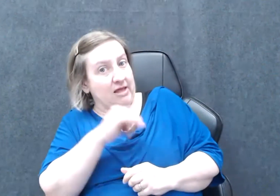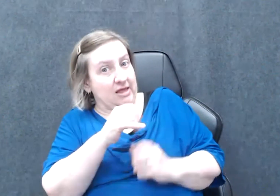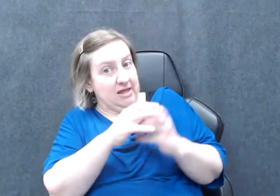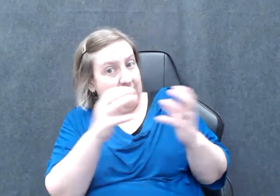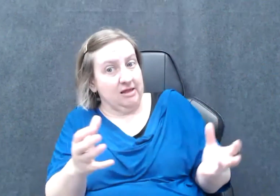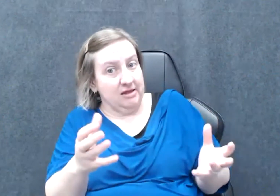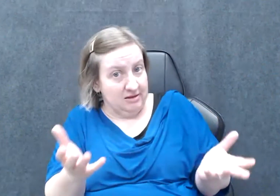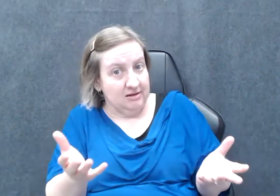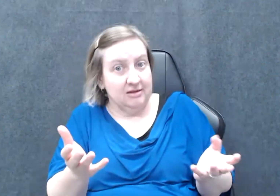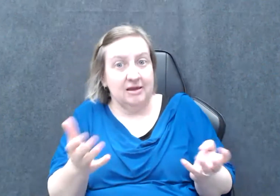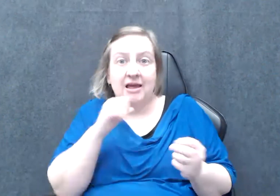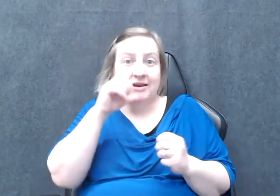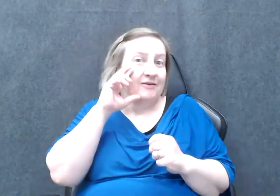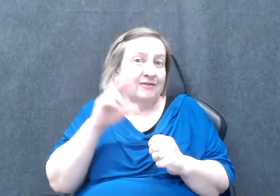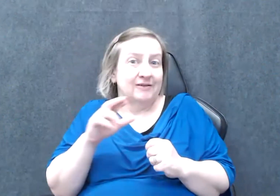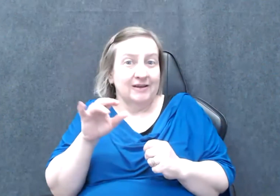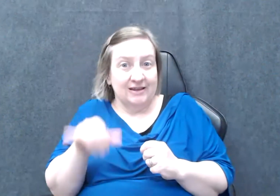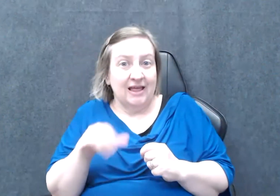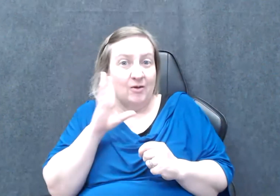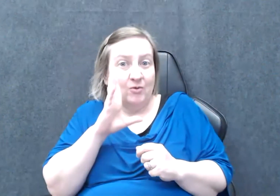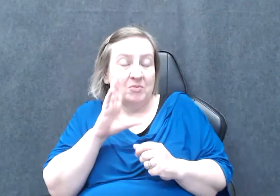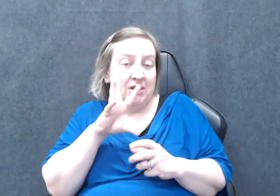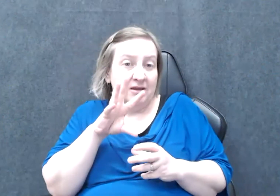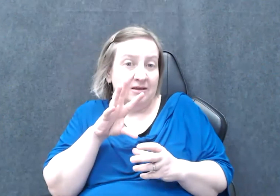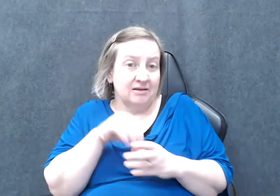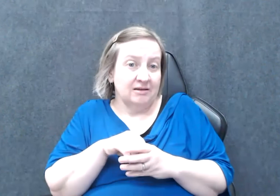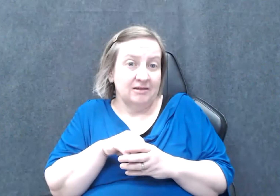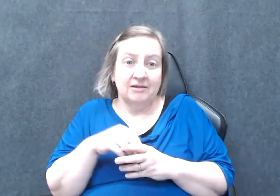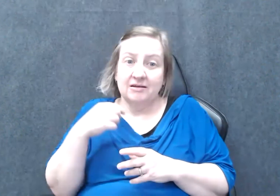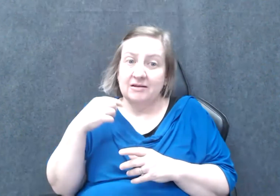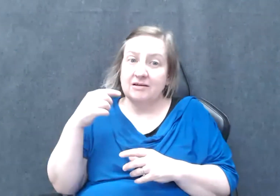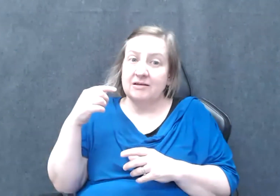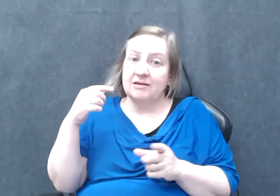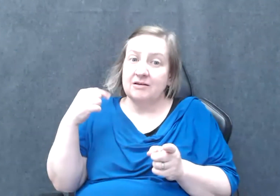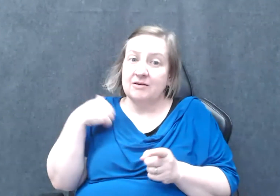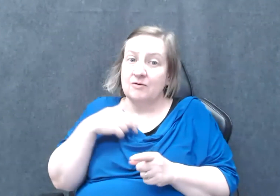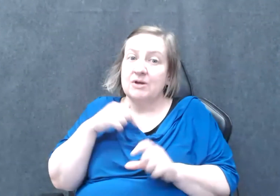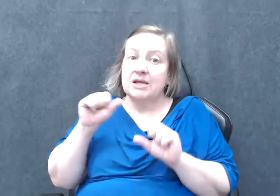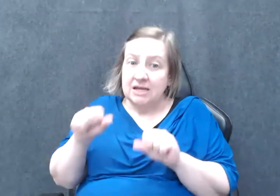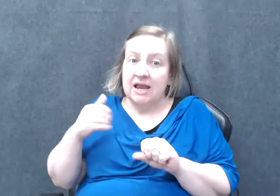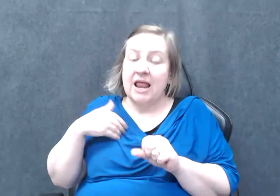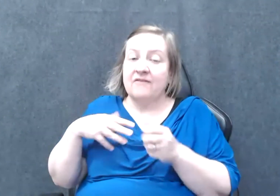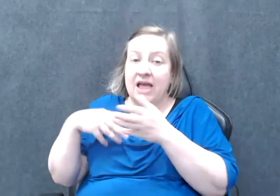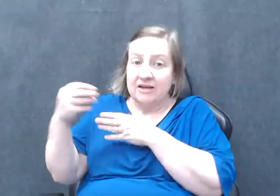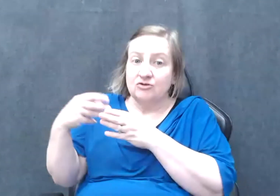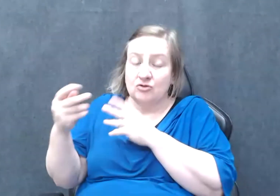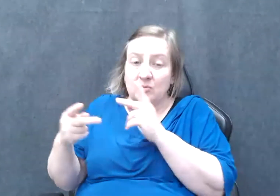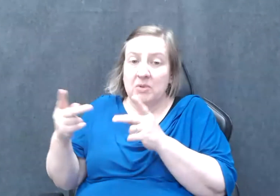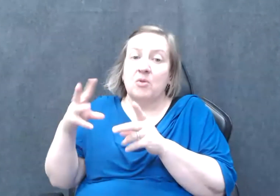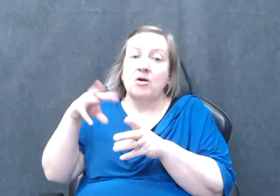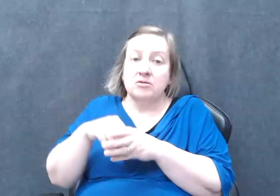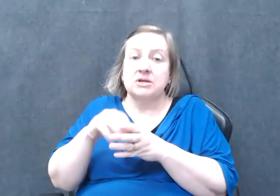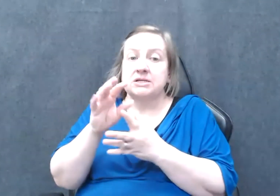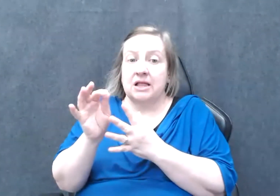I didn't realize that would be an option. Yeah, we can have external people participate in the selection